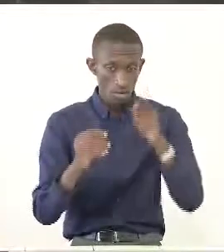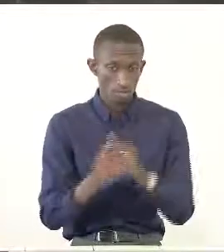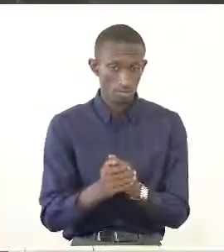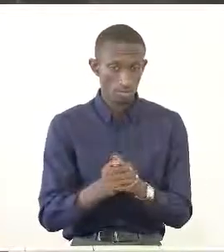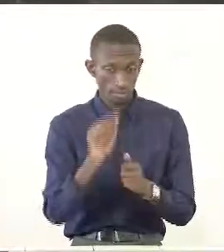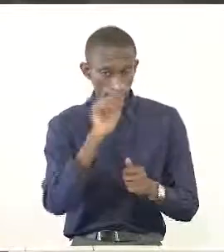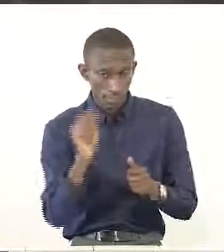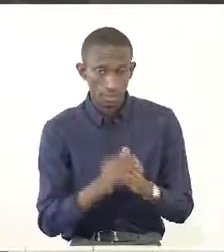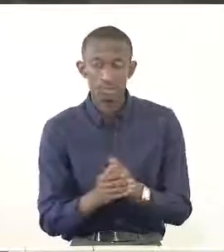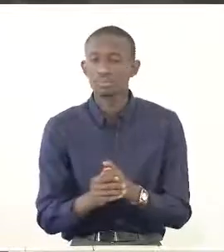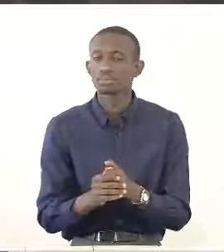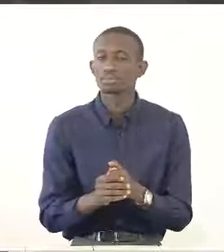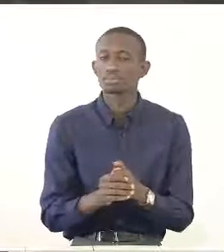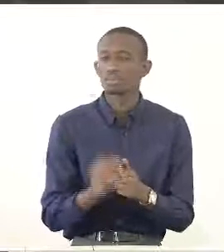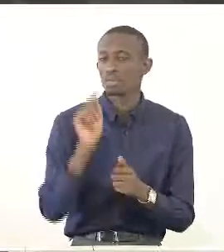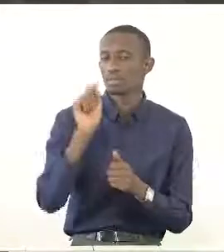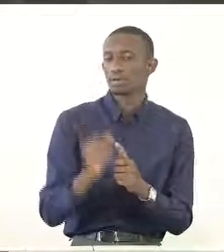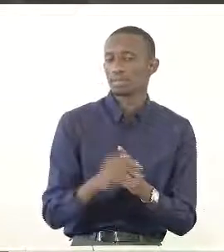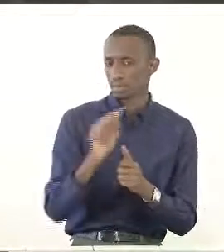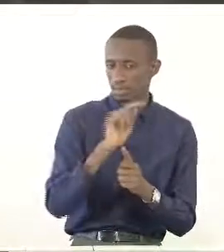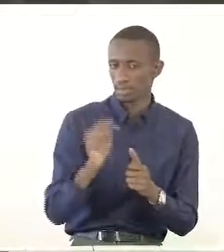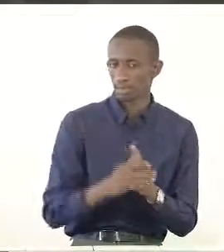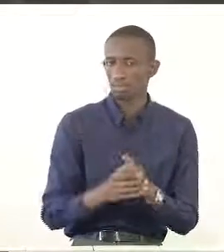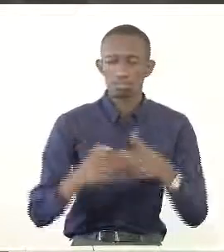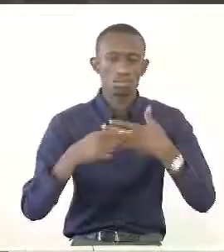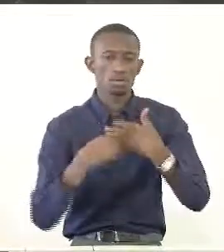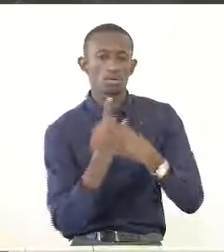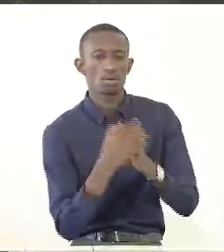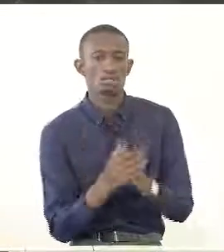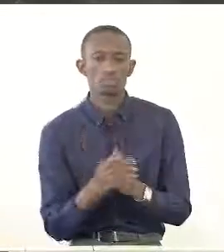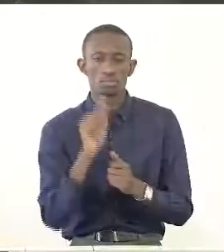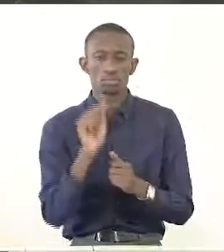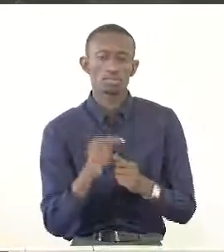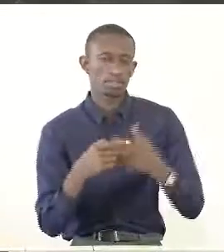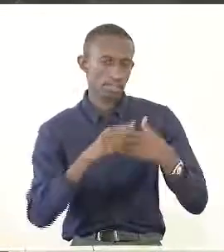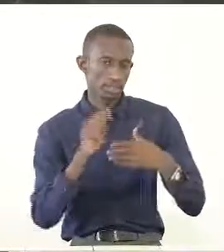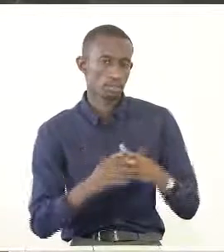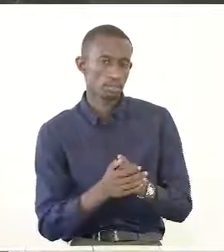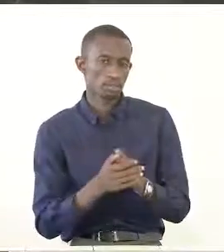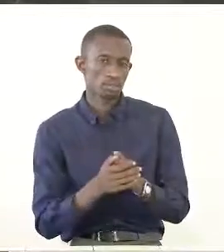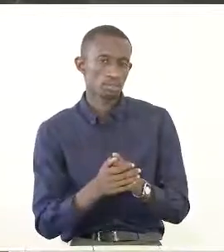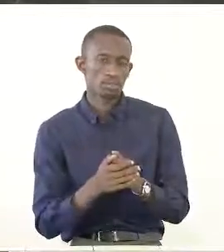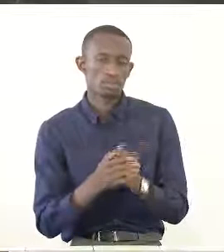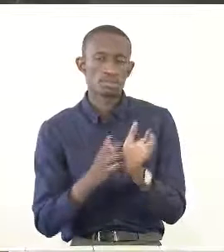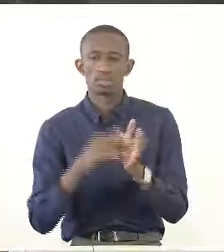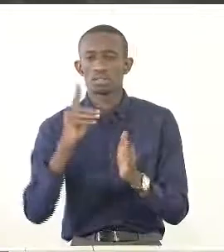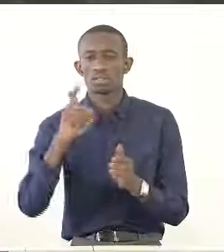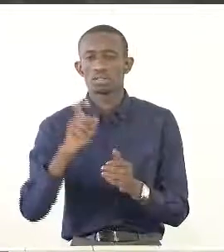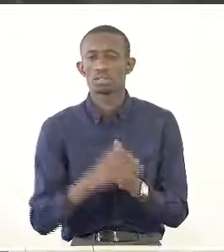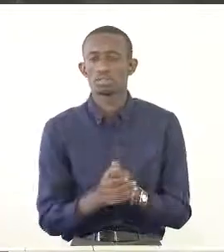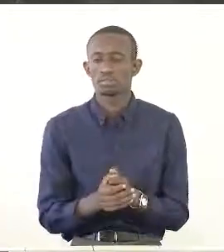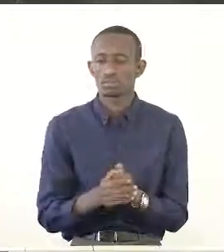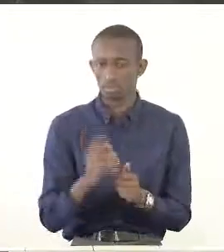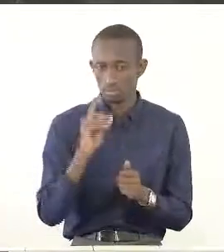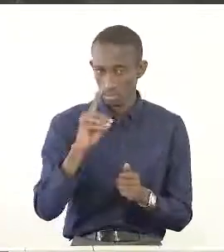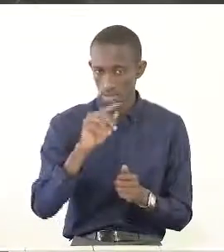z minus 1 divided by z dz. This is integral of